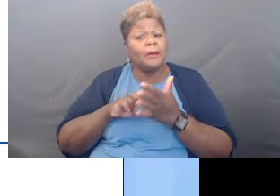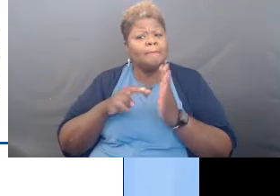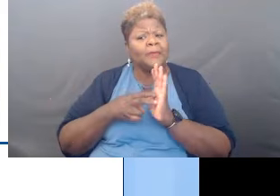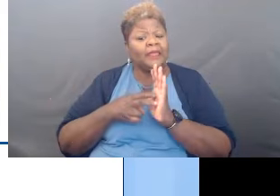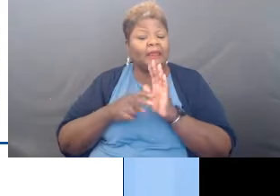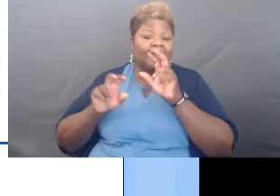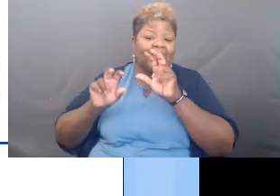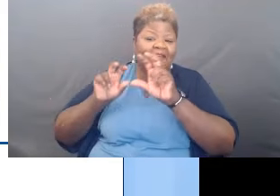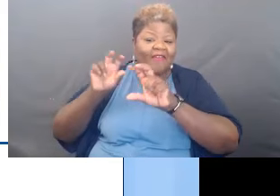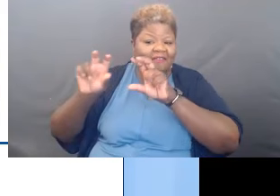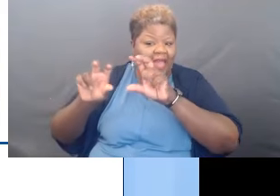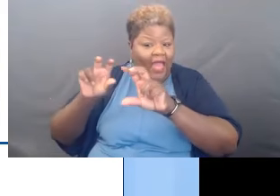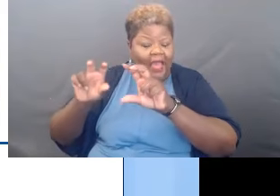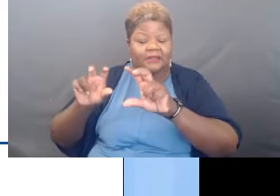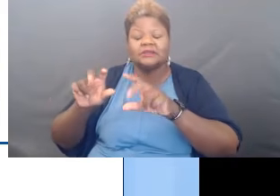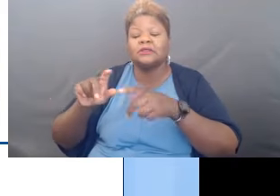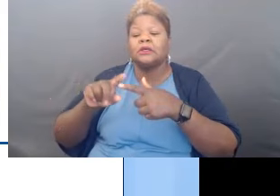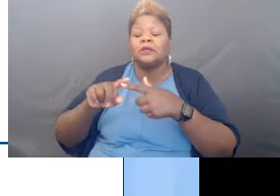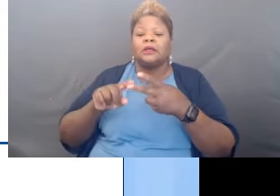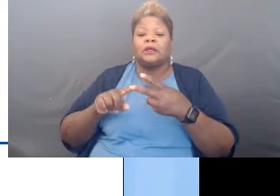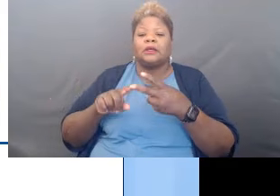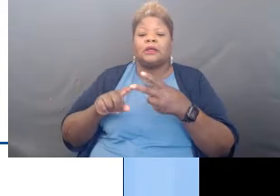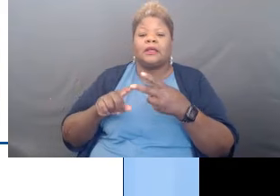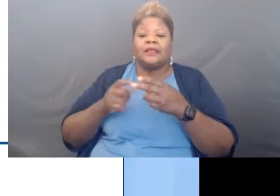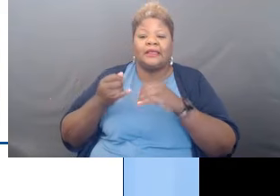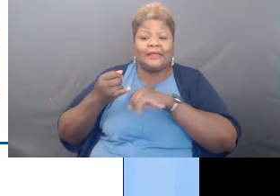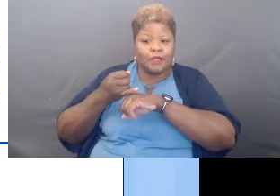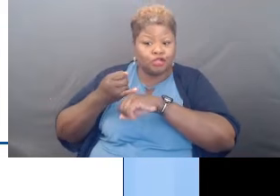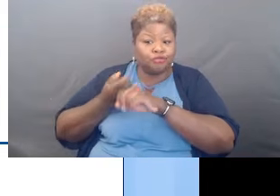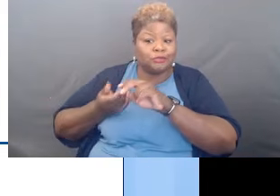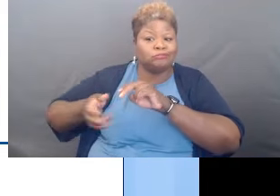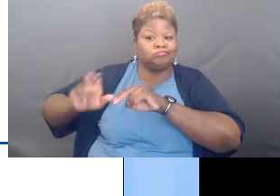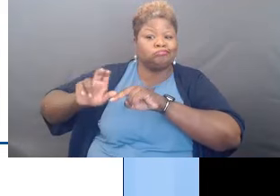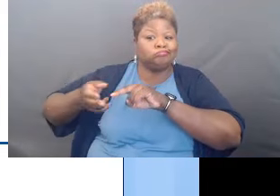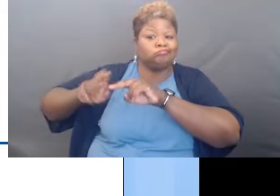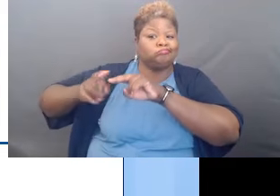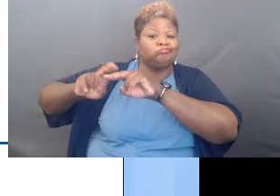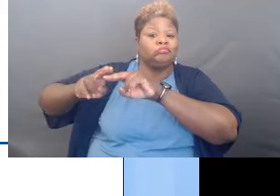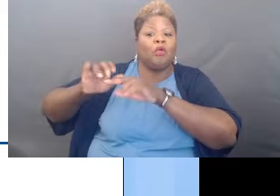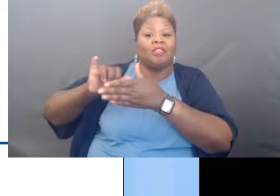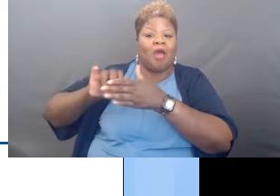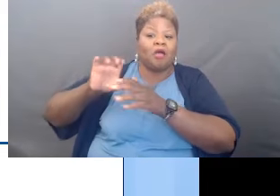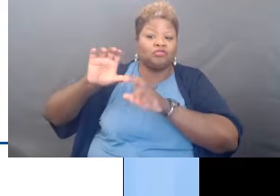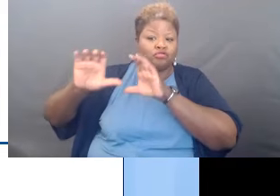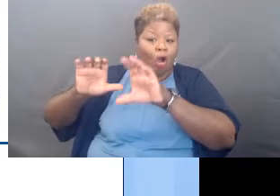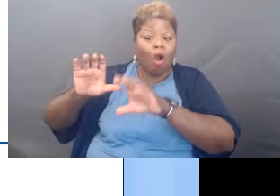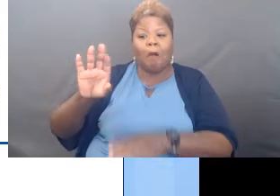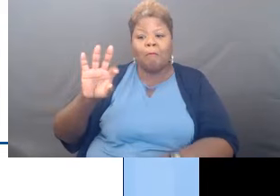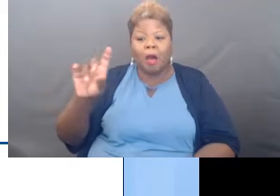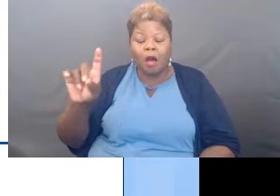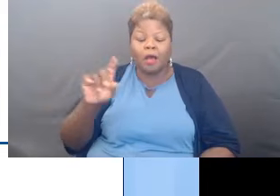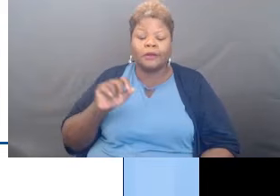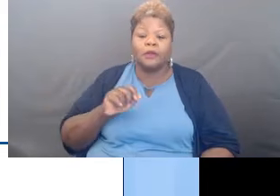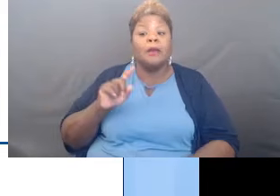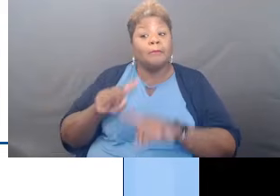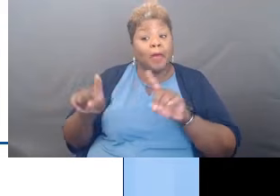invested in the market and they're gaining interest on that particular stock or bond, but you're